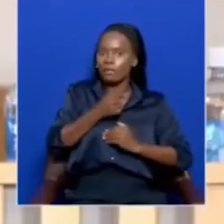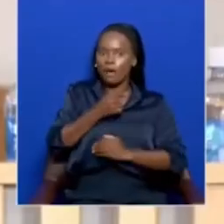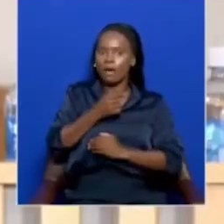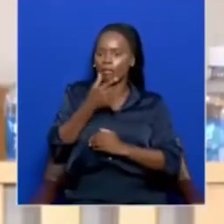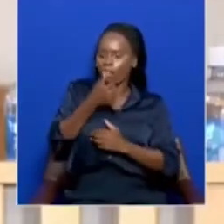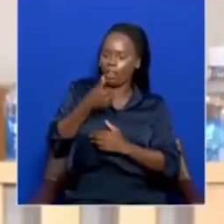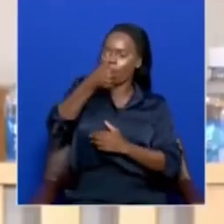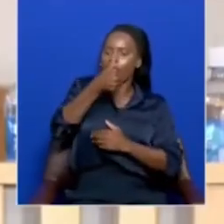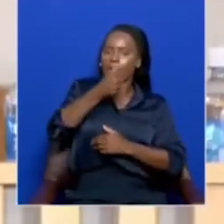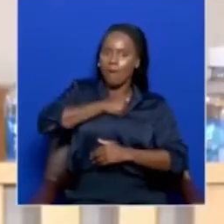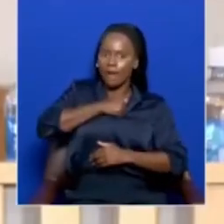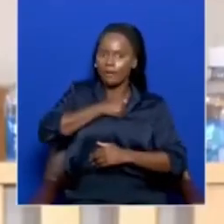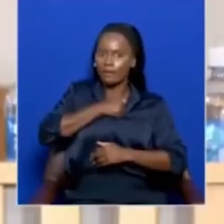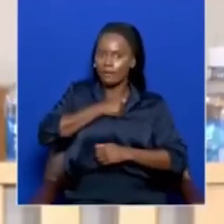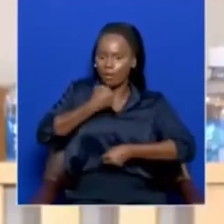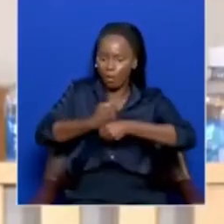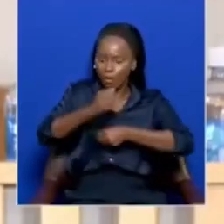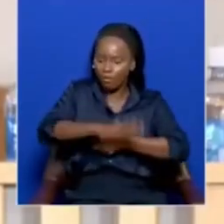do